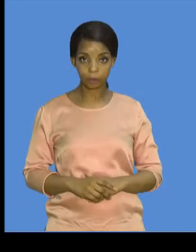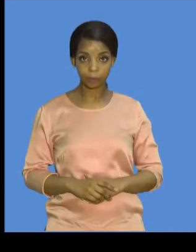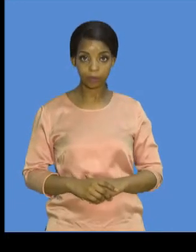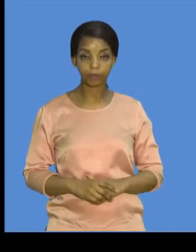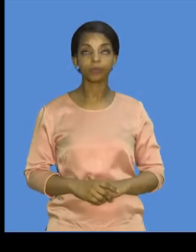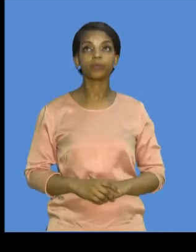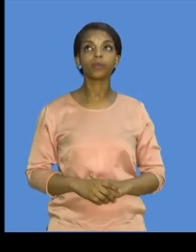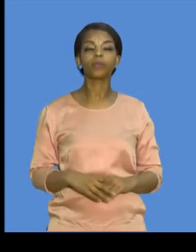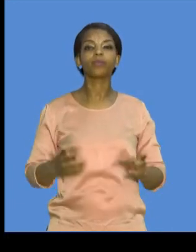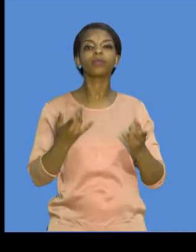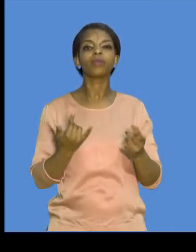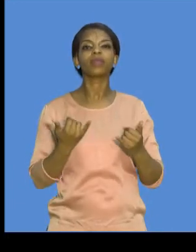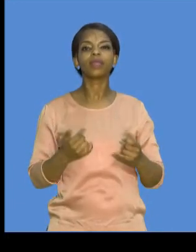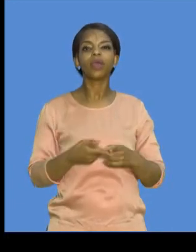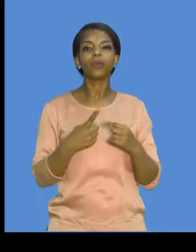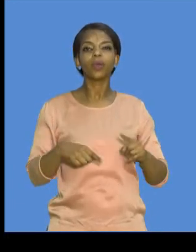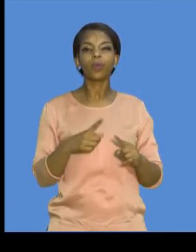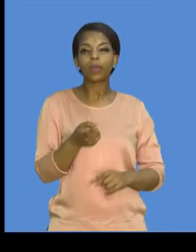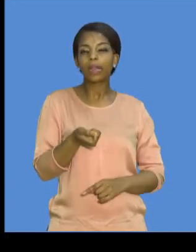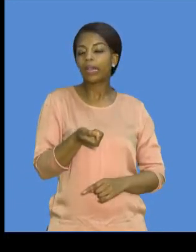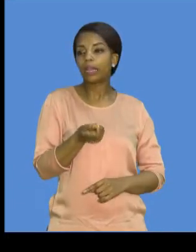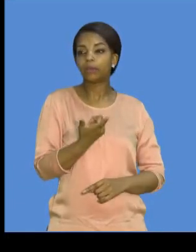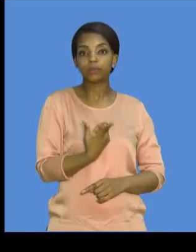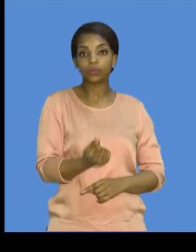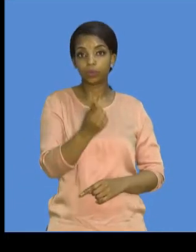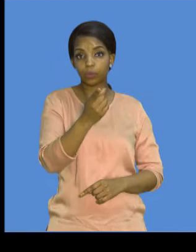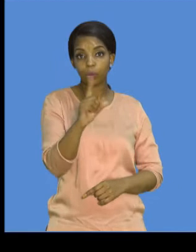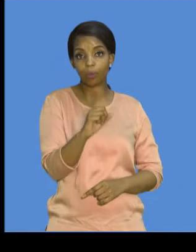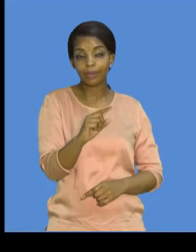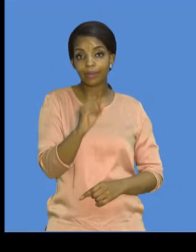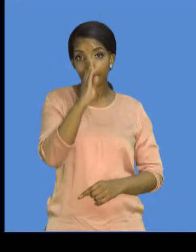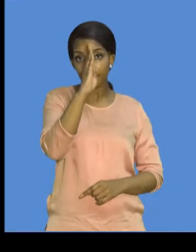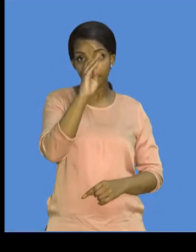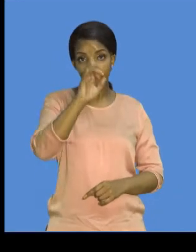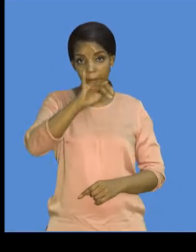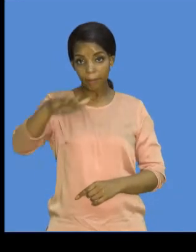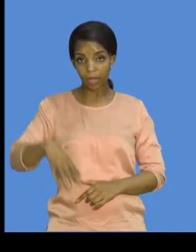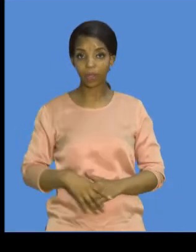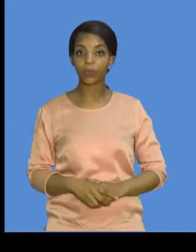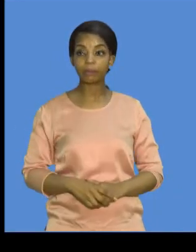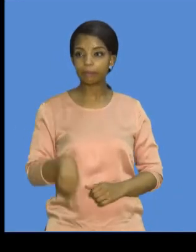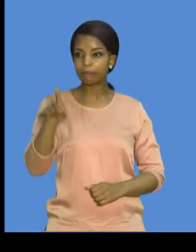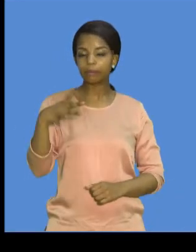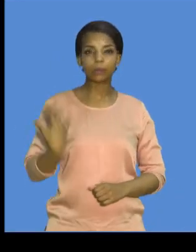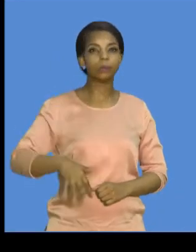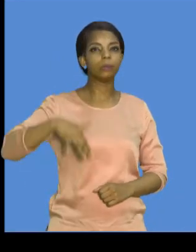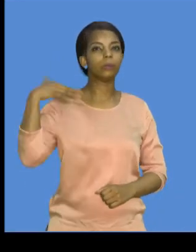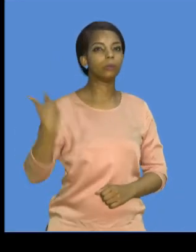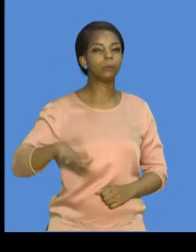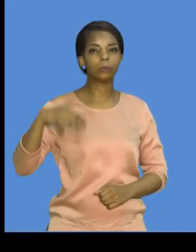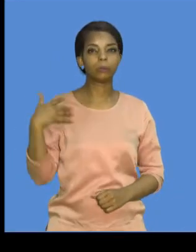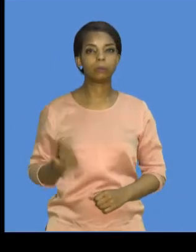you are closer to 1 billion now. So you see, this is quite a lot of